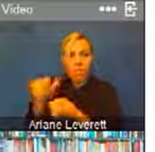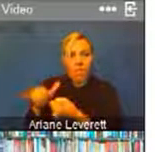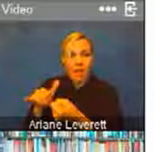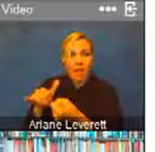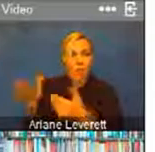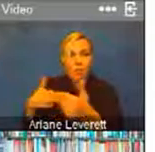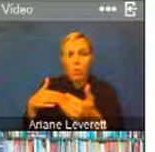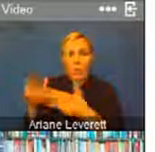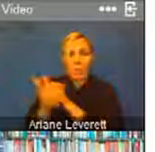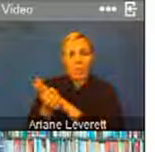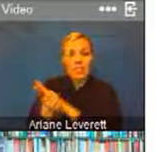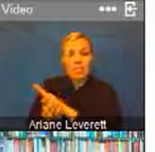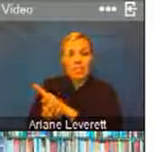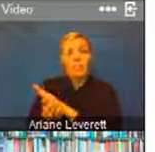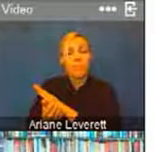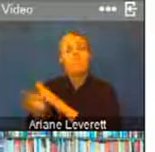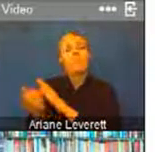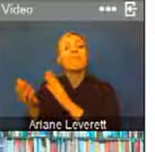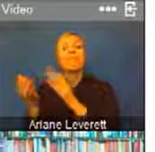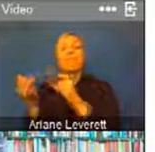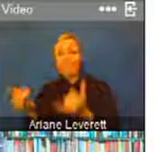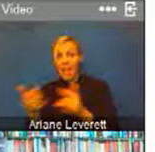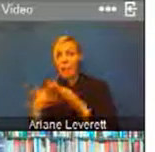You can now speak, it's green.